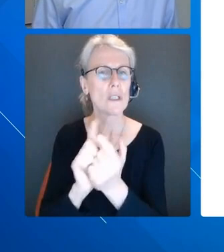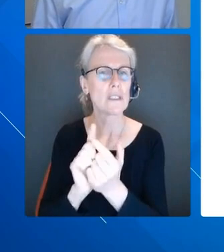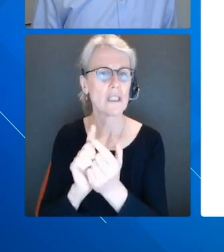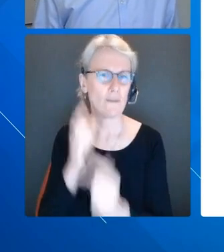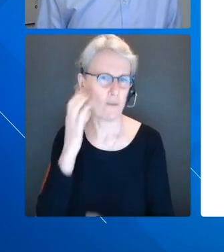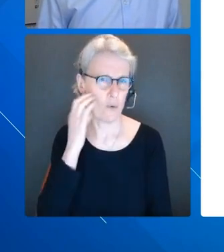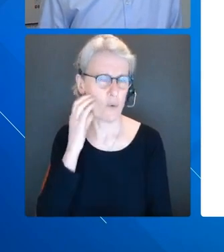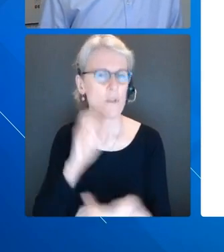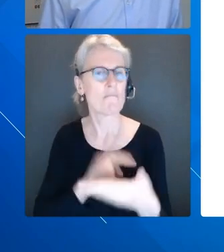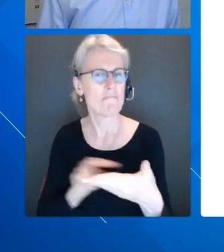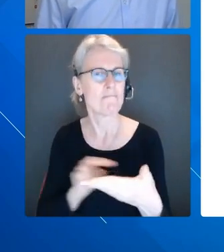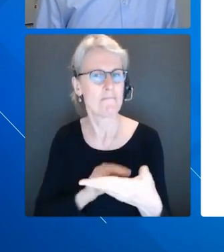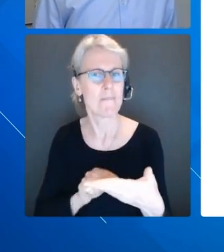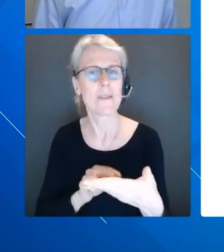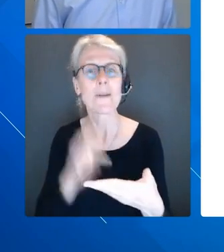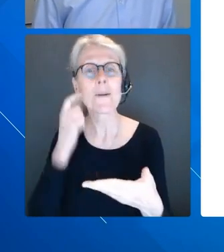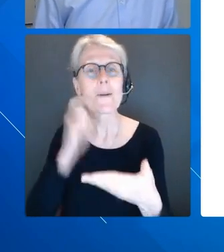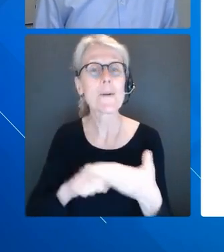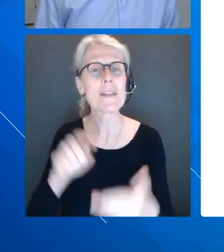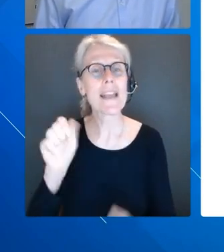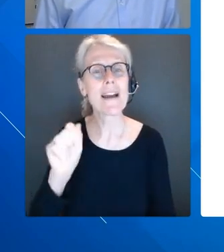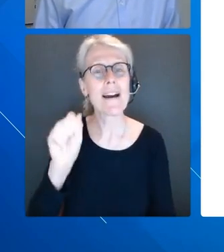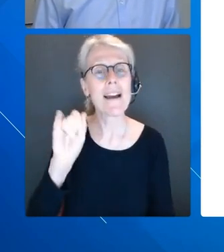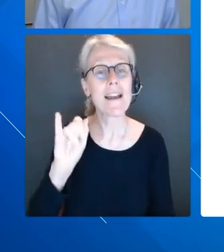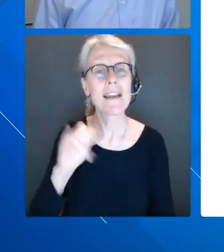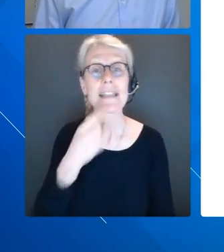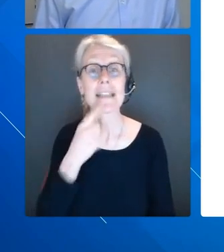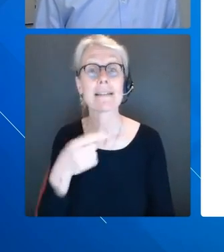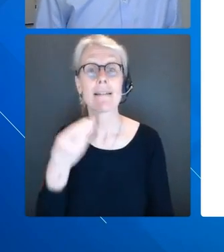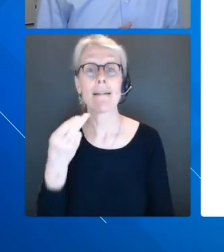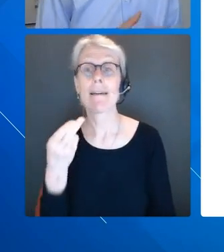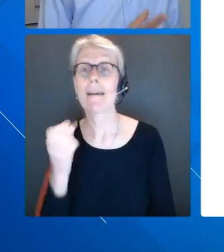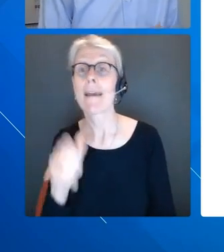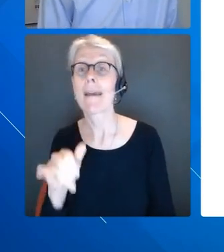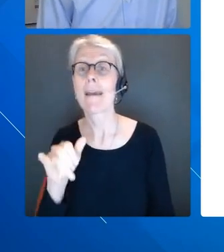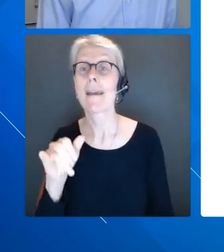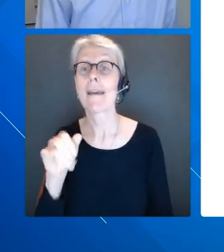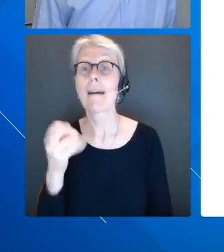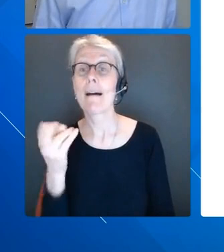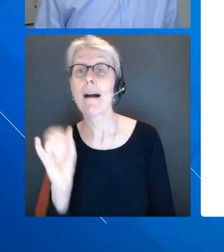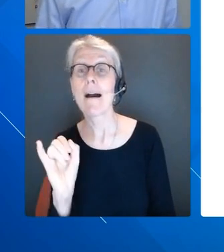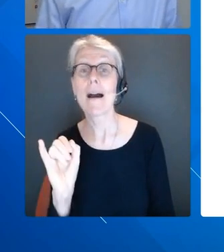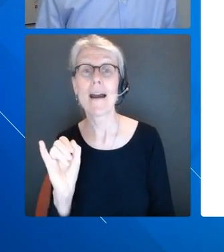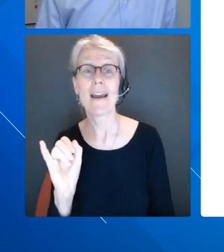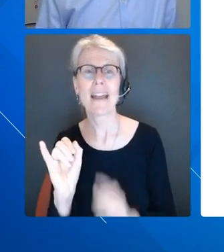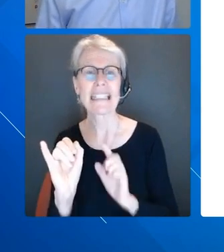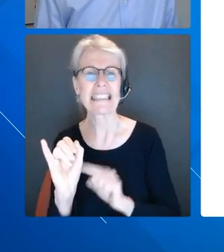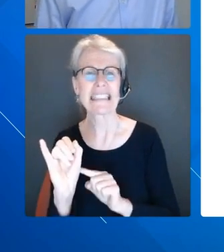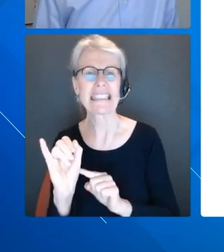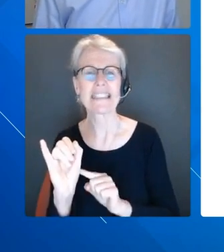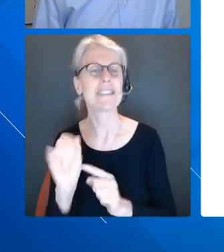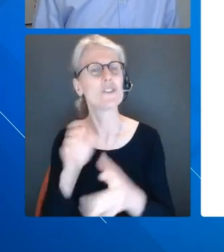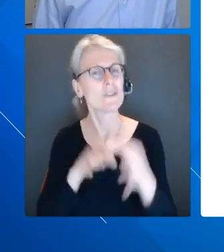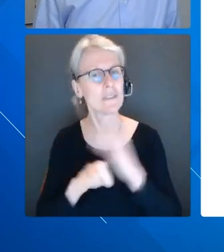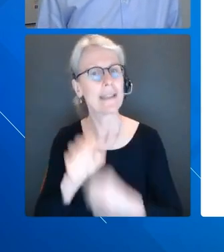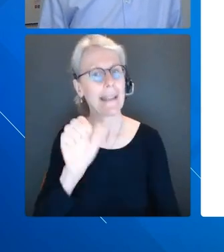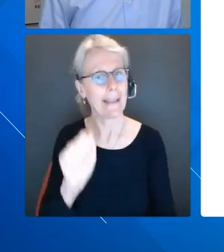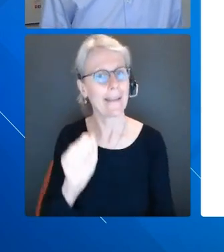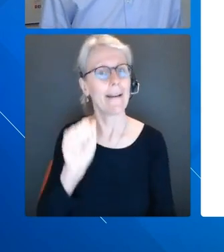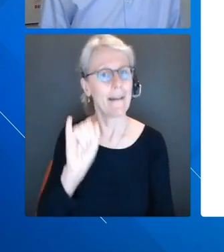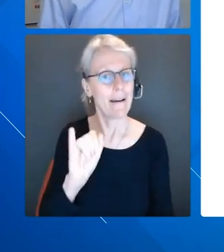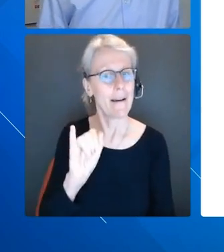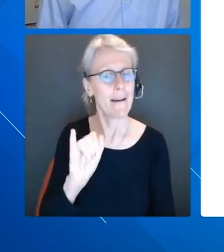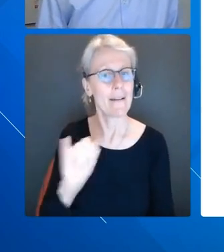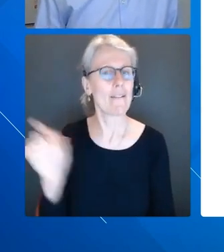was good, but notice instead of AI, it says, hey, hi. And AI is the important part. I was talking about artificial intelligence.